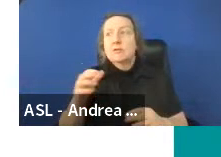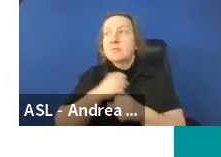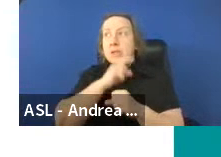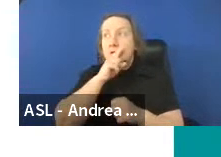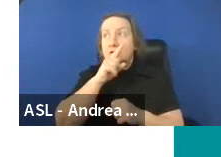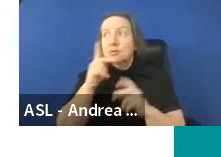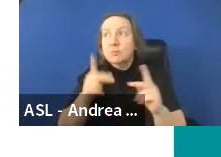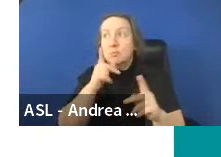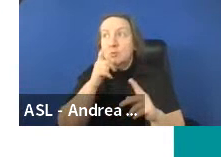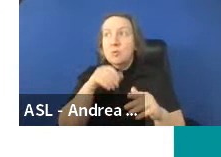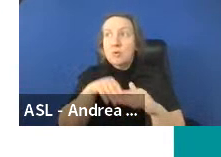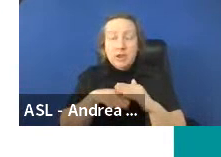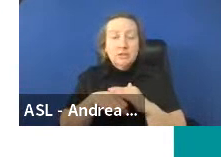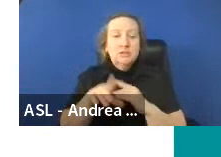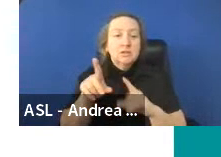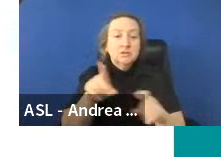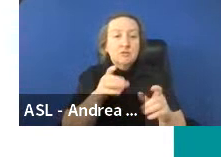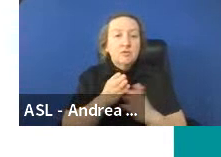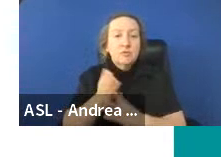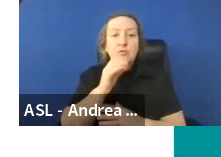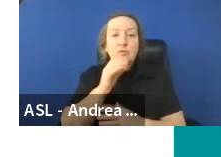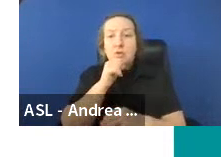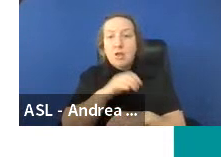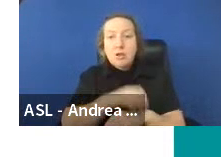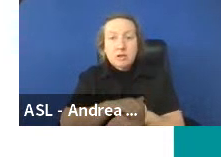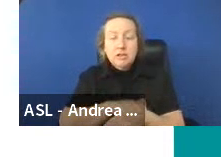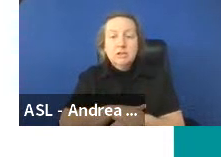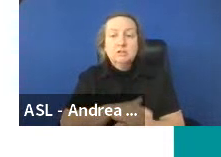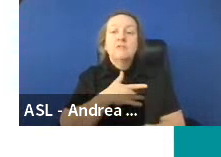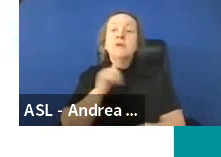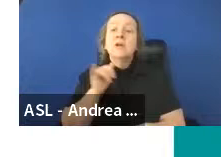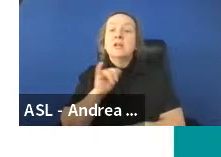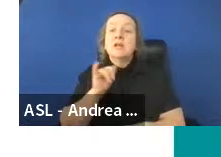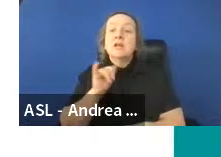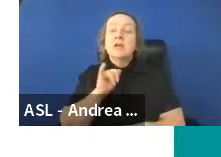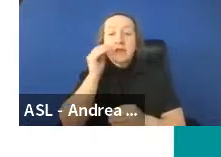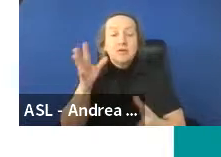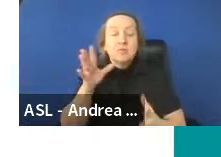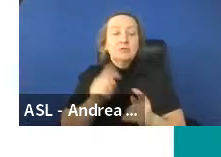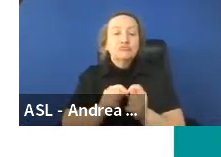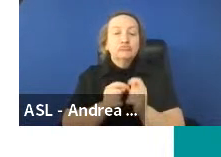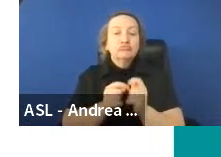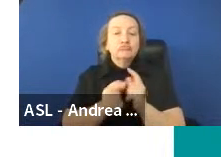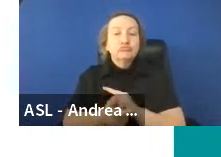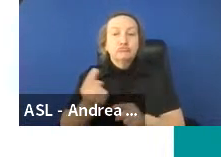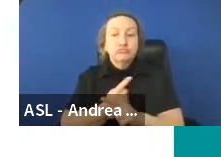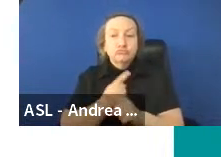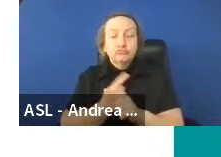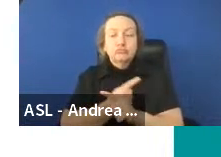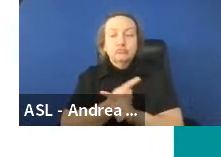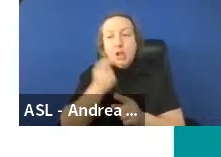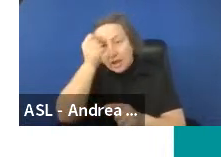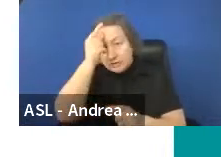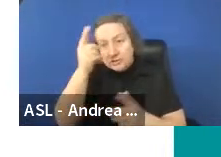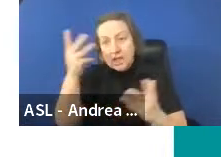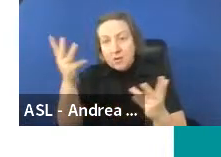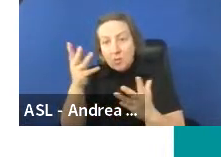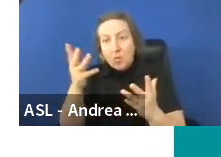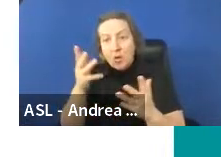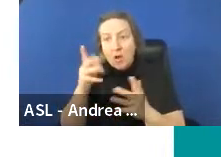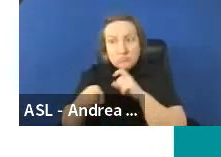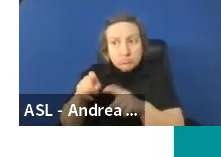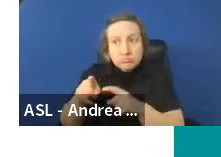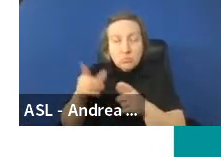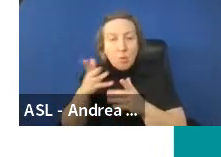the survey through non-English felt that the information was translated appropriately and that they understood what was being asked of them and what was